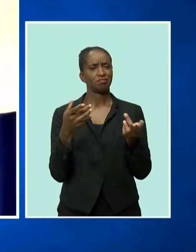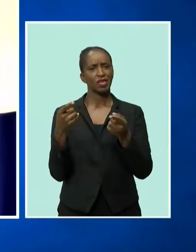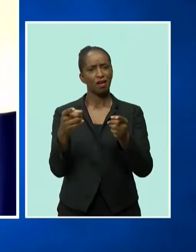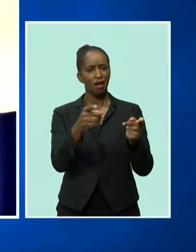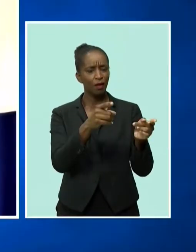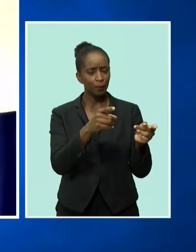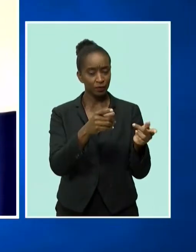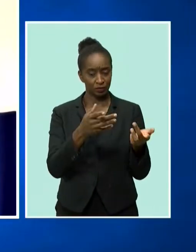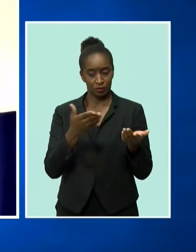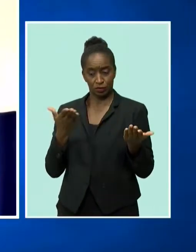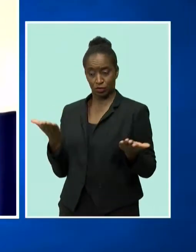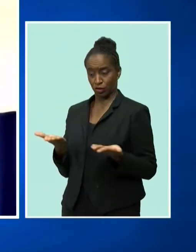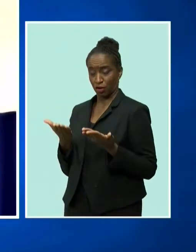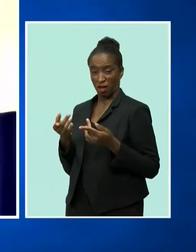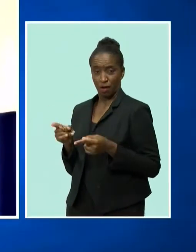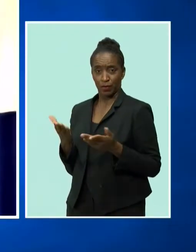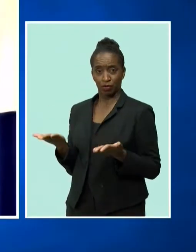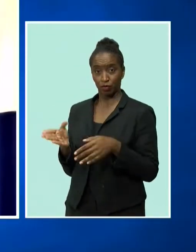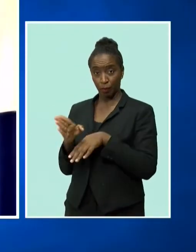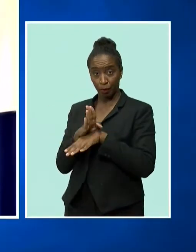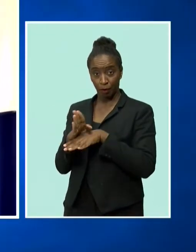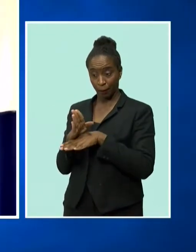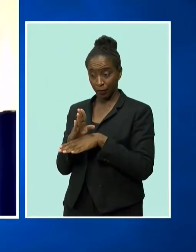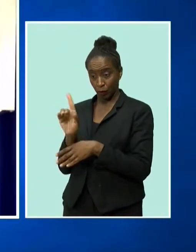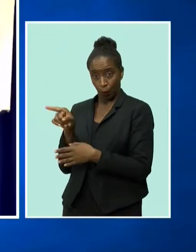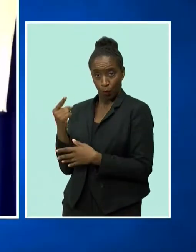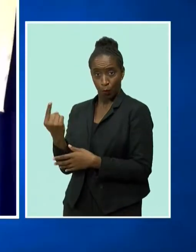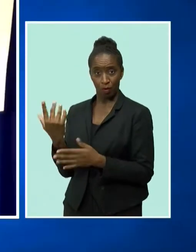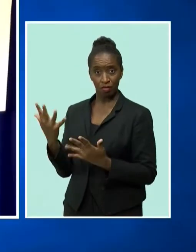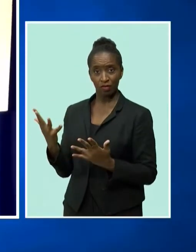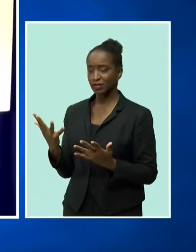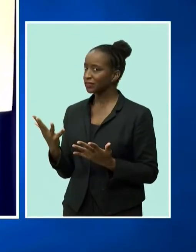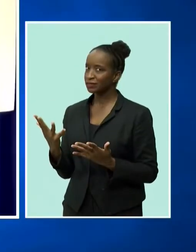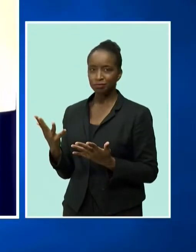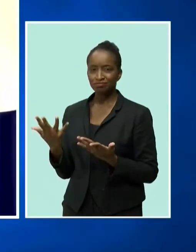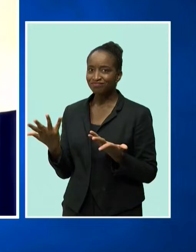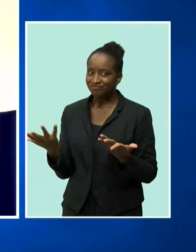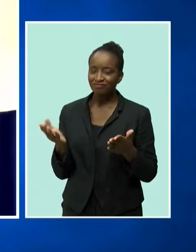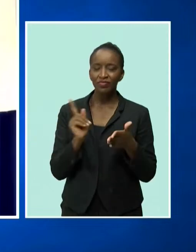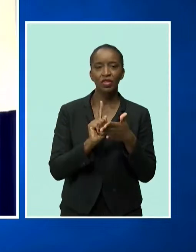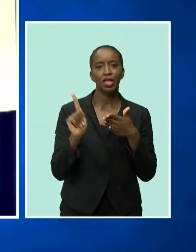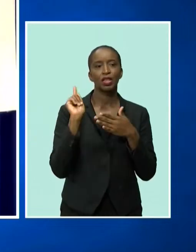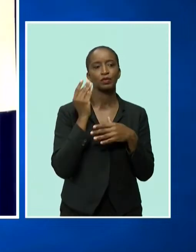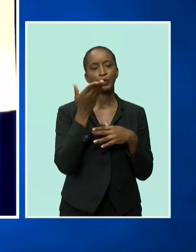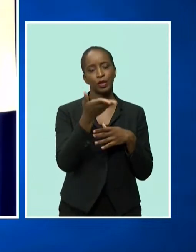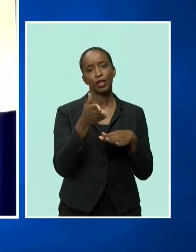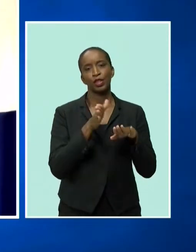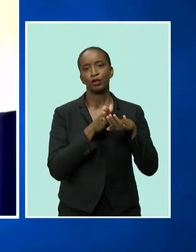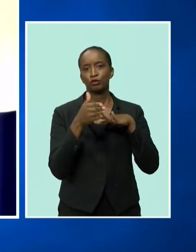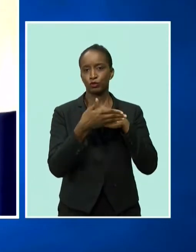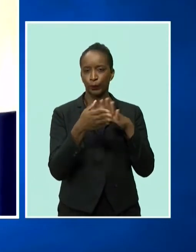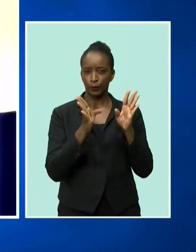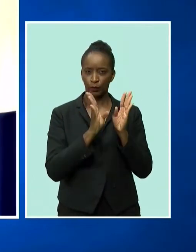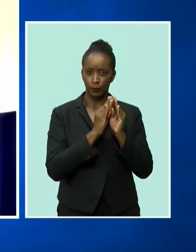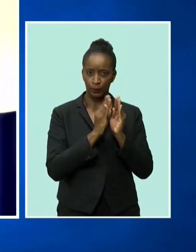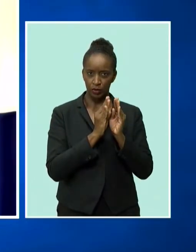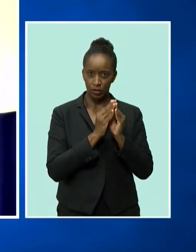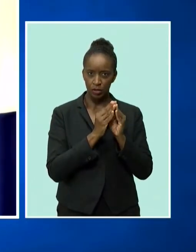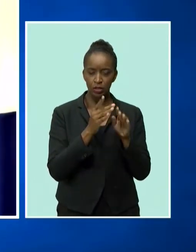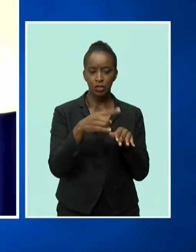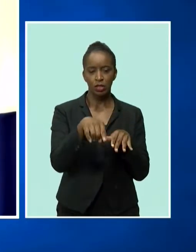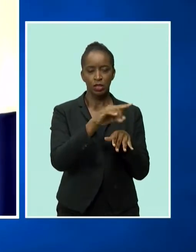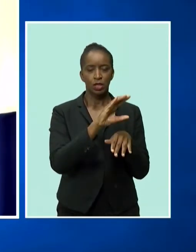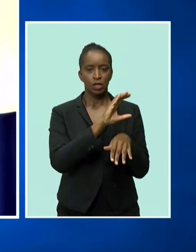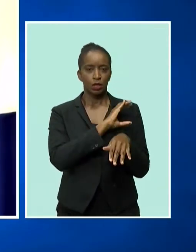local. In fact, only last week at a meeting in Jamaica, the Council of Law